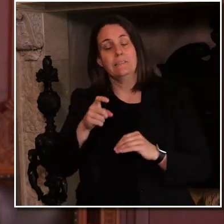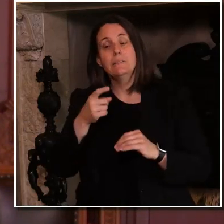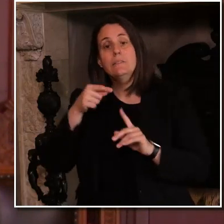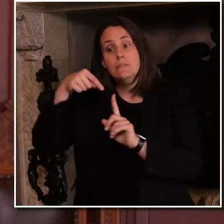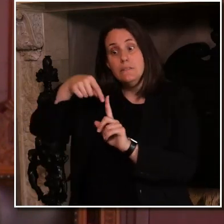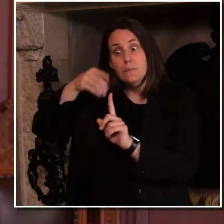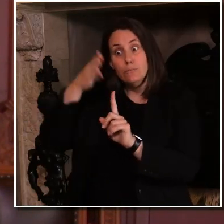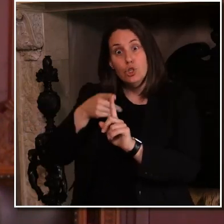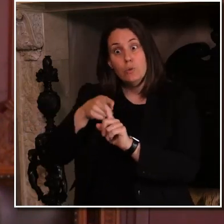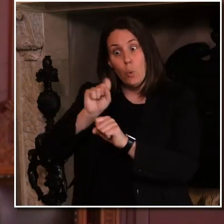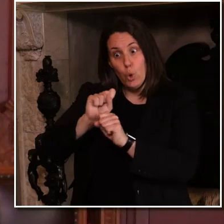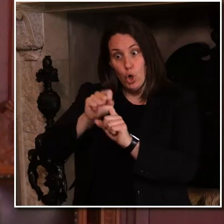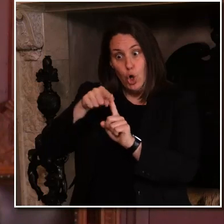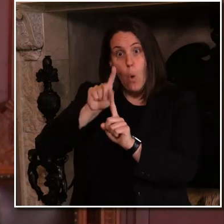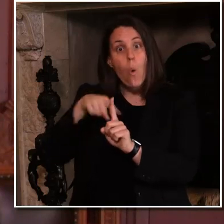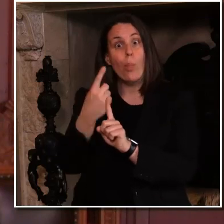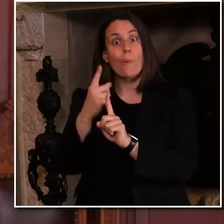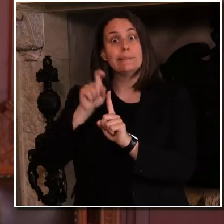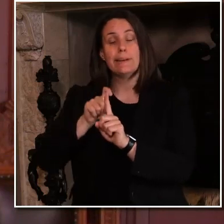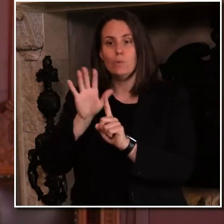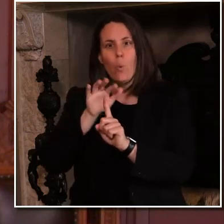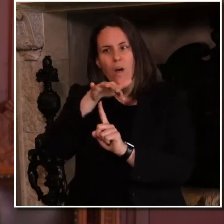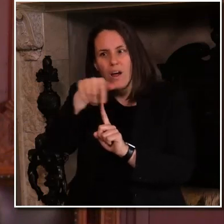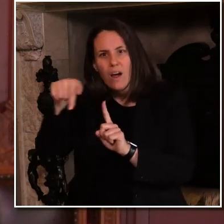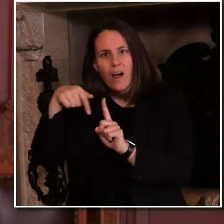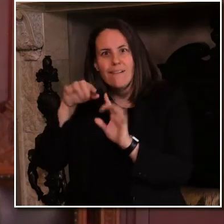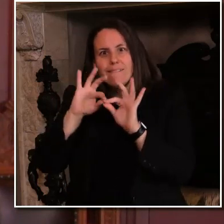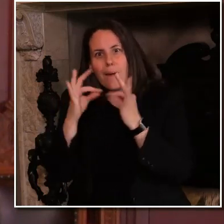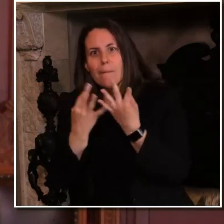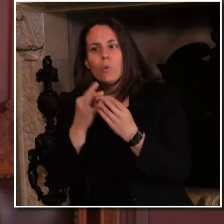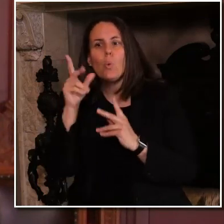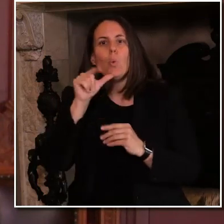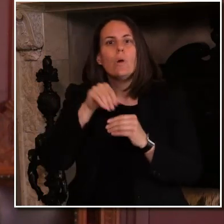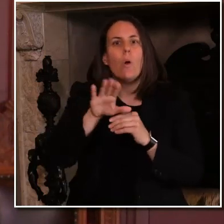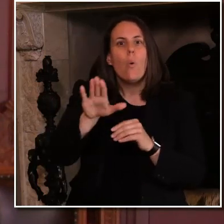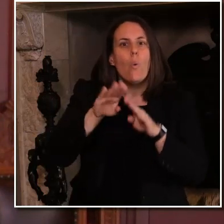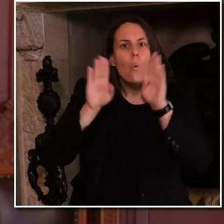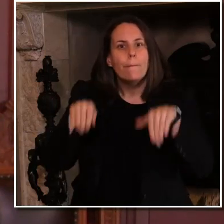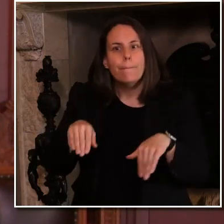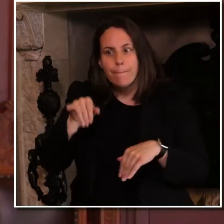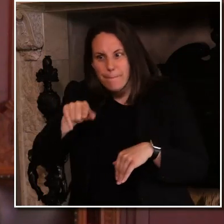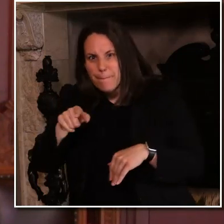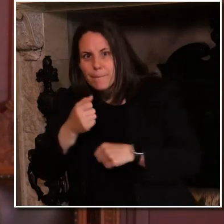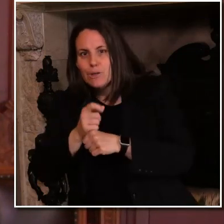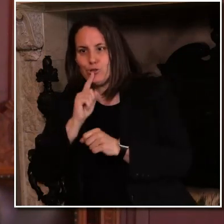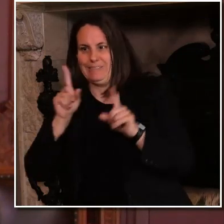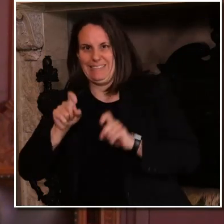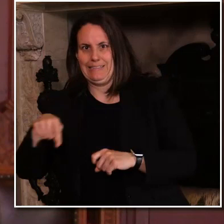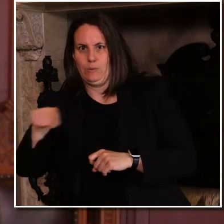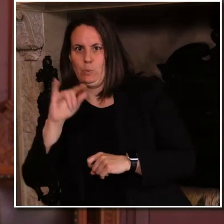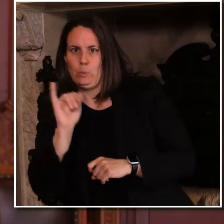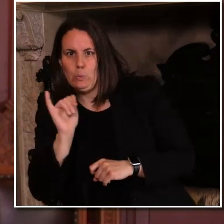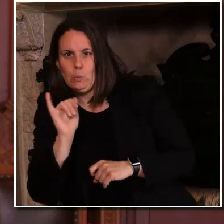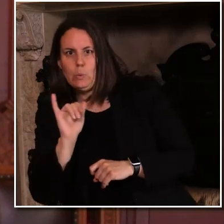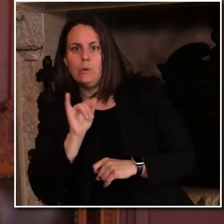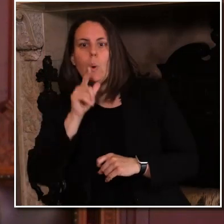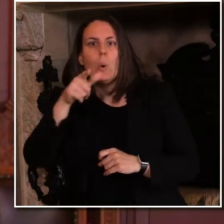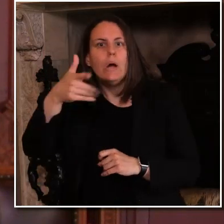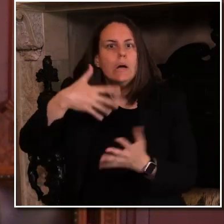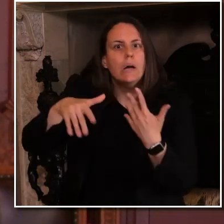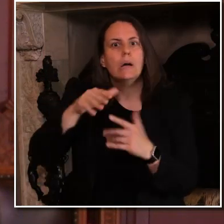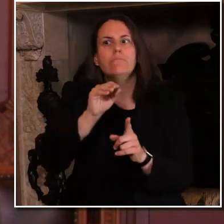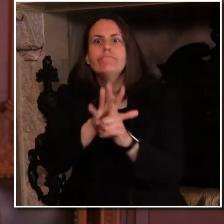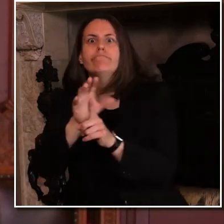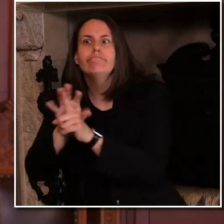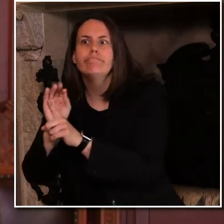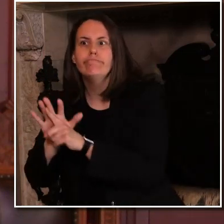opportunity for us to expand our testing. Unfortunately, it's taken a situation like this to